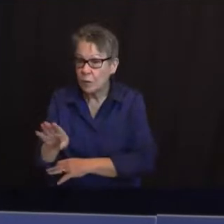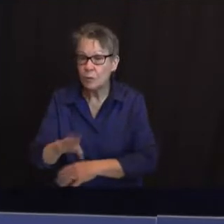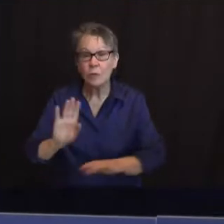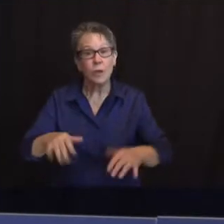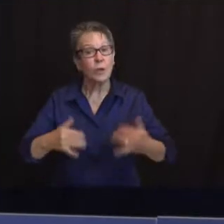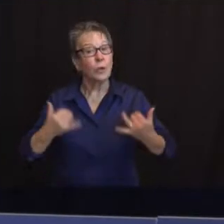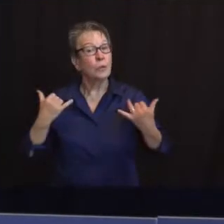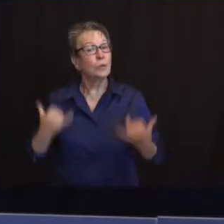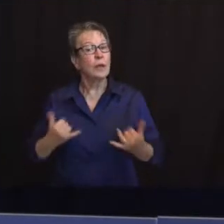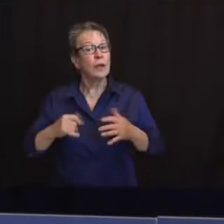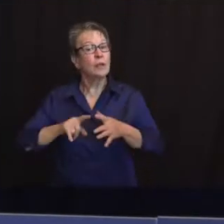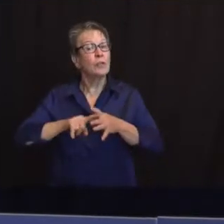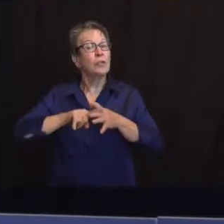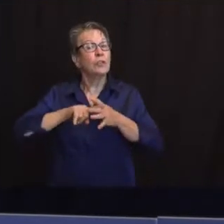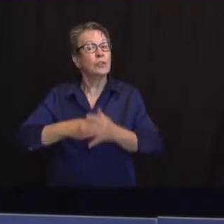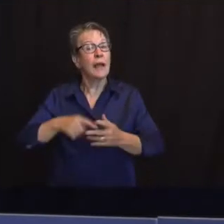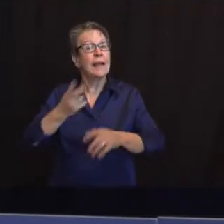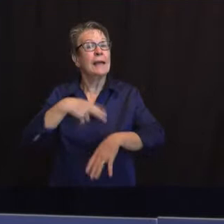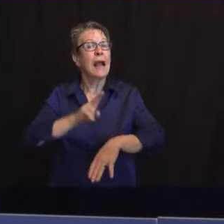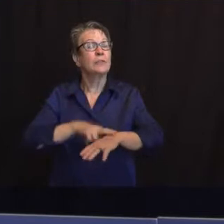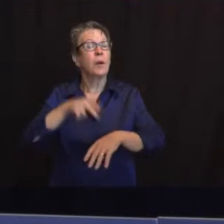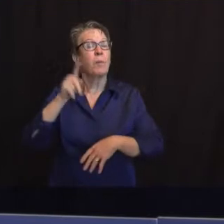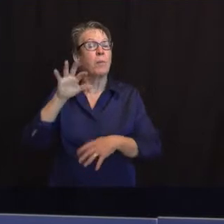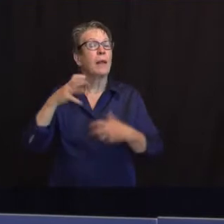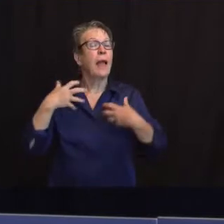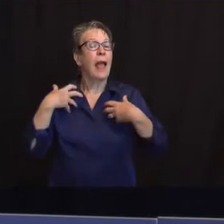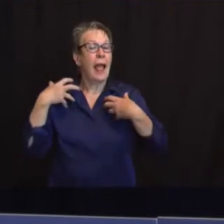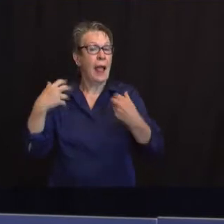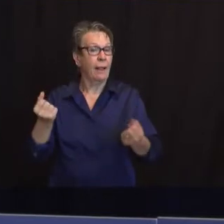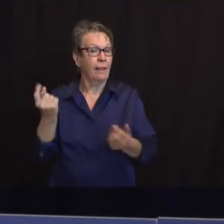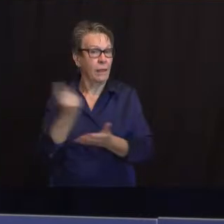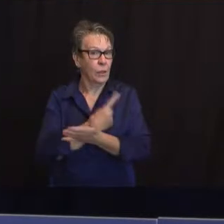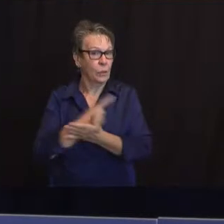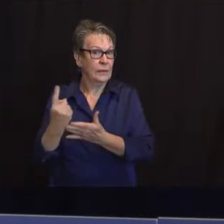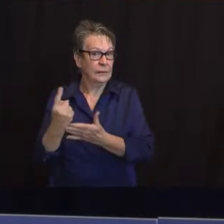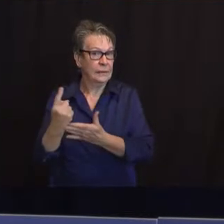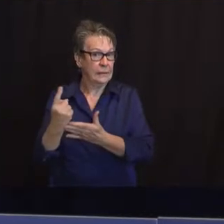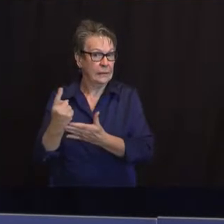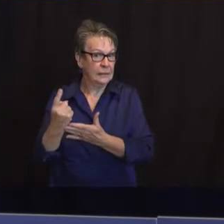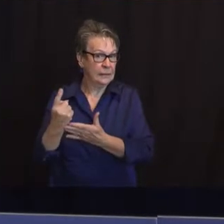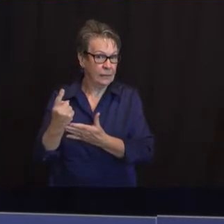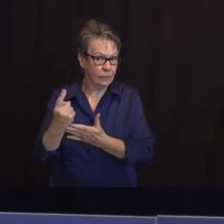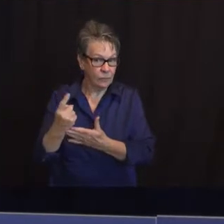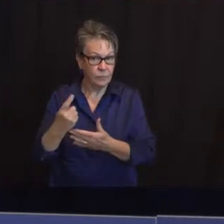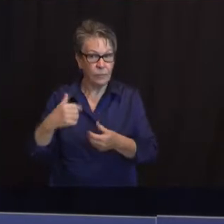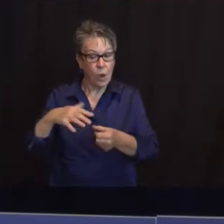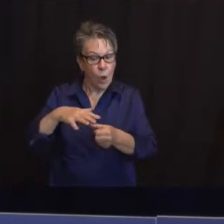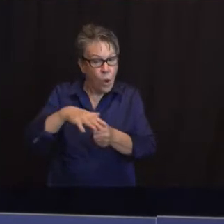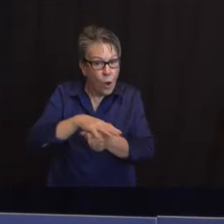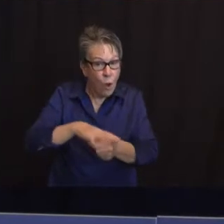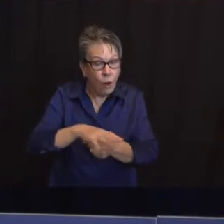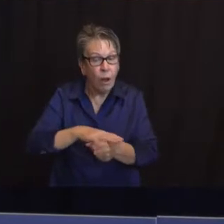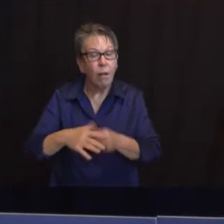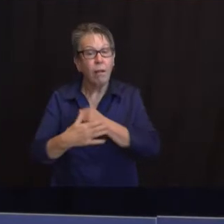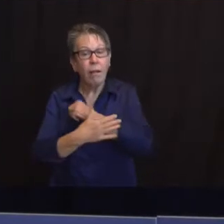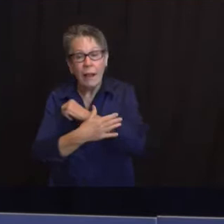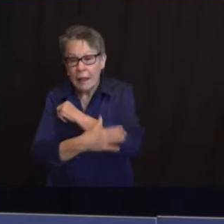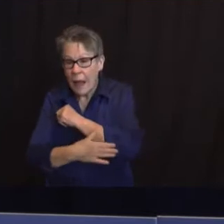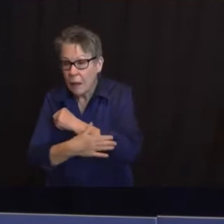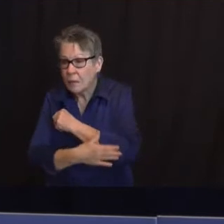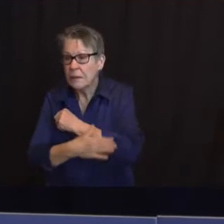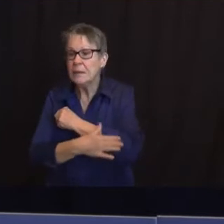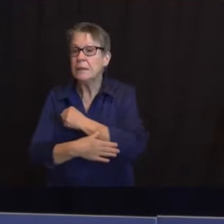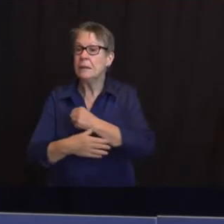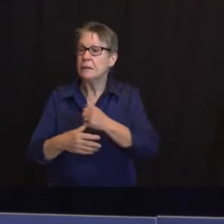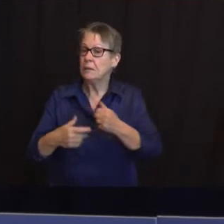reflect on the important role our local and county public health professionals play in keeping us all safe